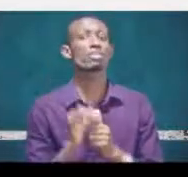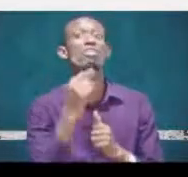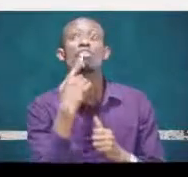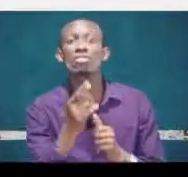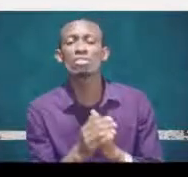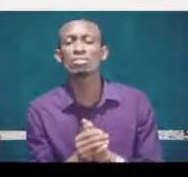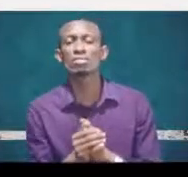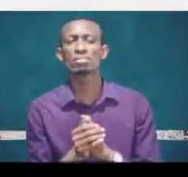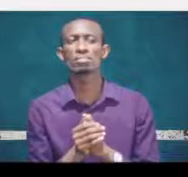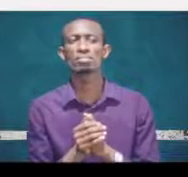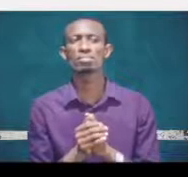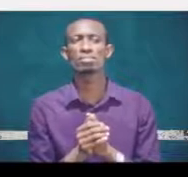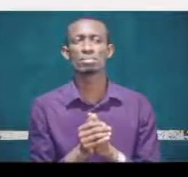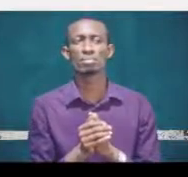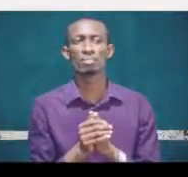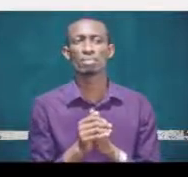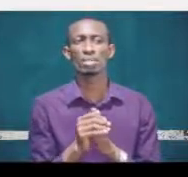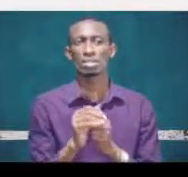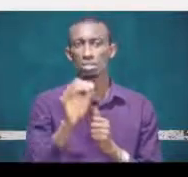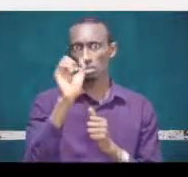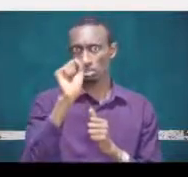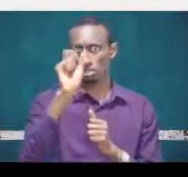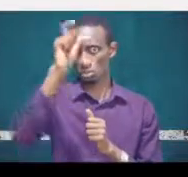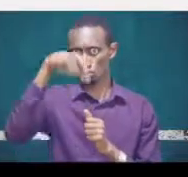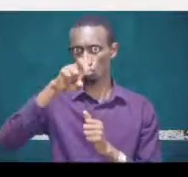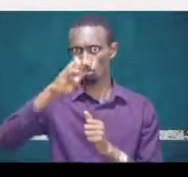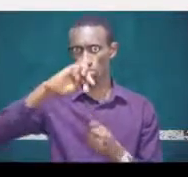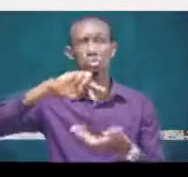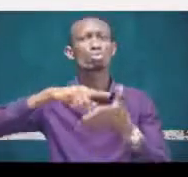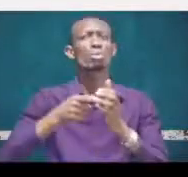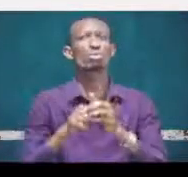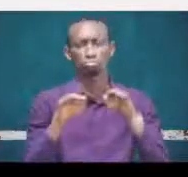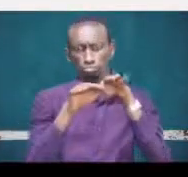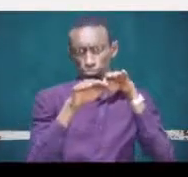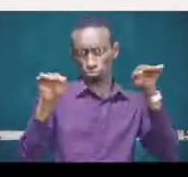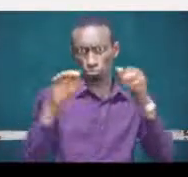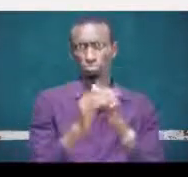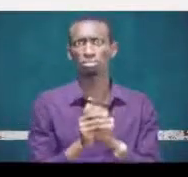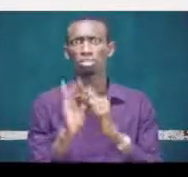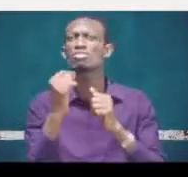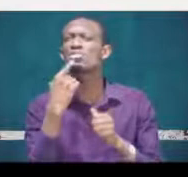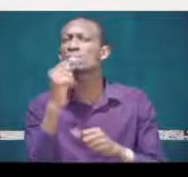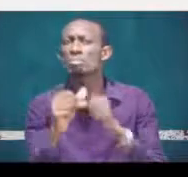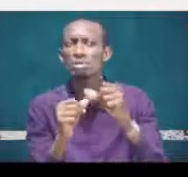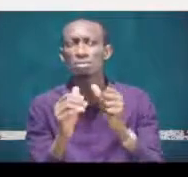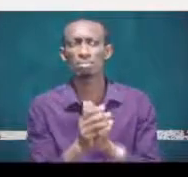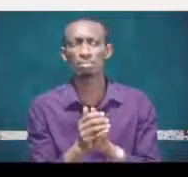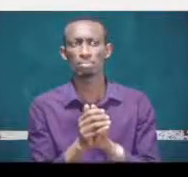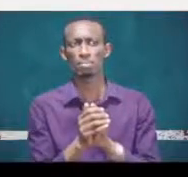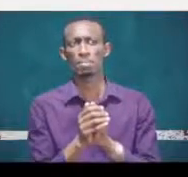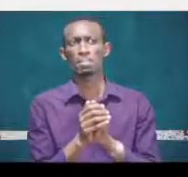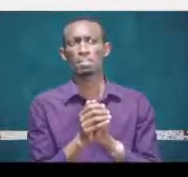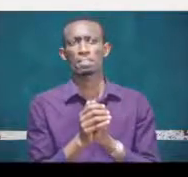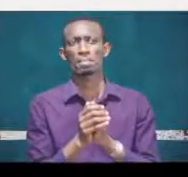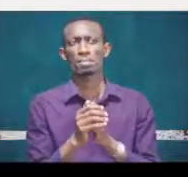about squamous, we mean flattened cells. When we talk about stratified,